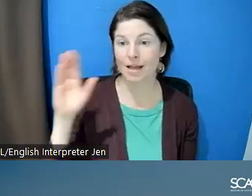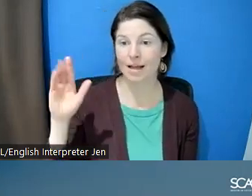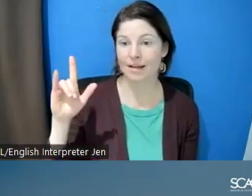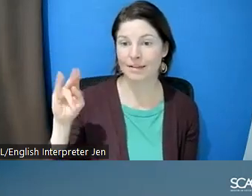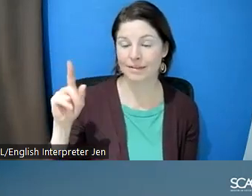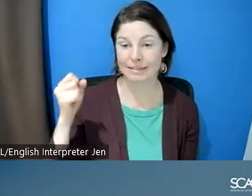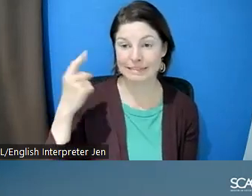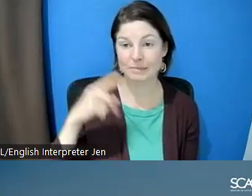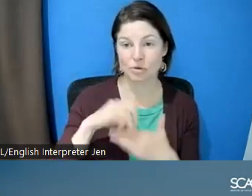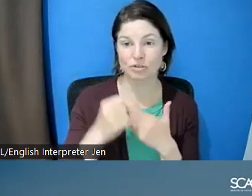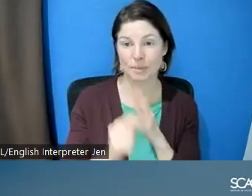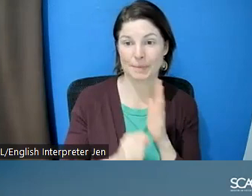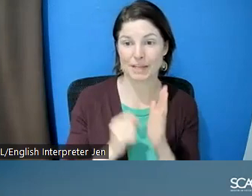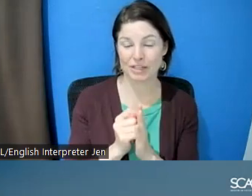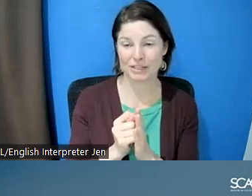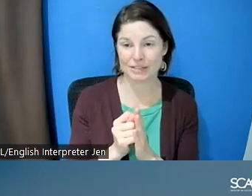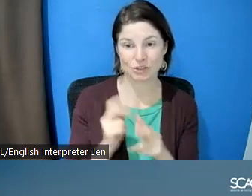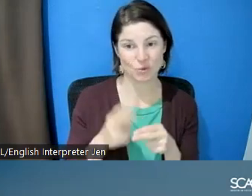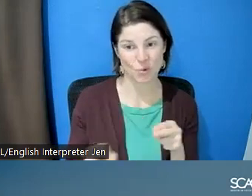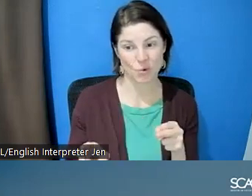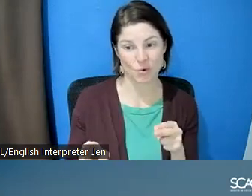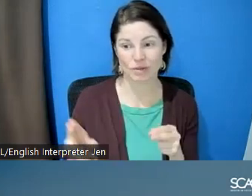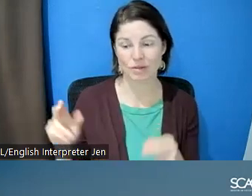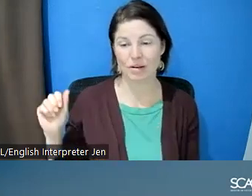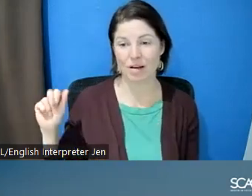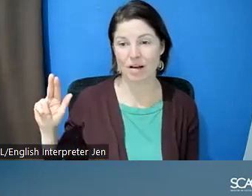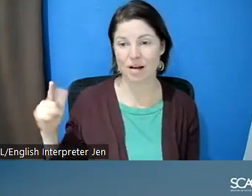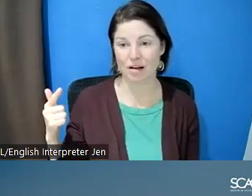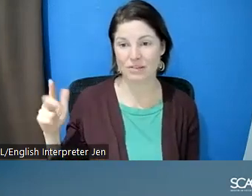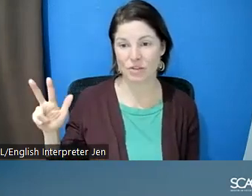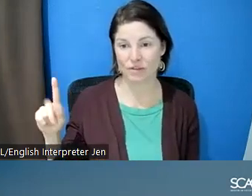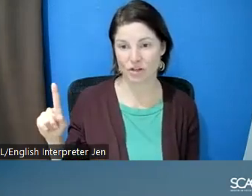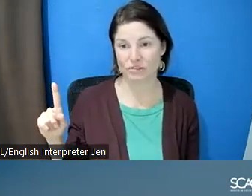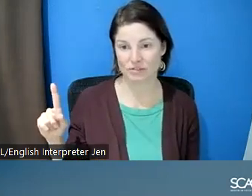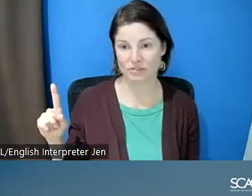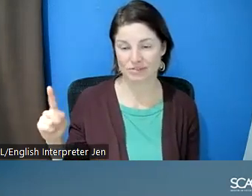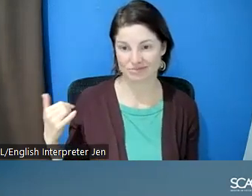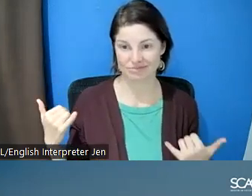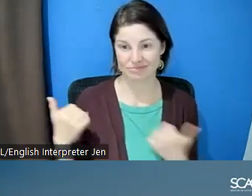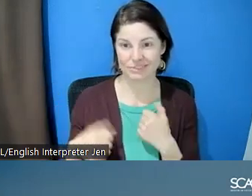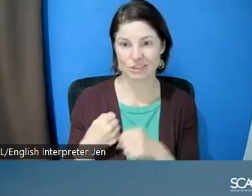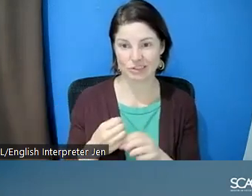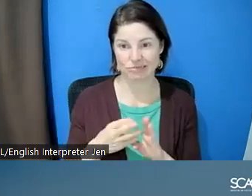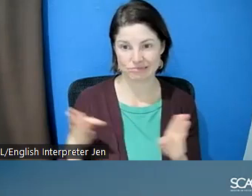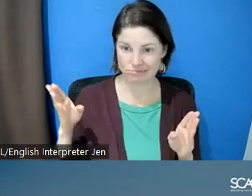period. So the end of the project period is August 31st of this year, 2023.